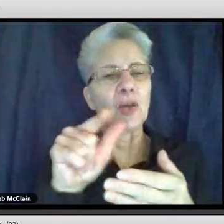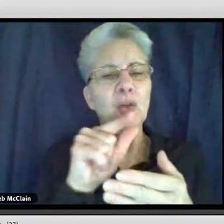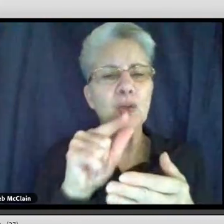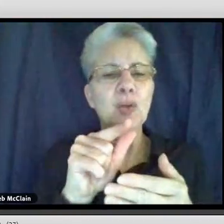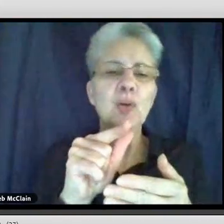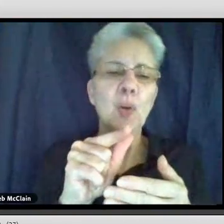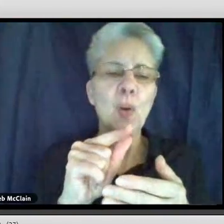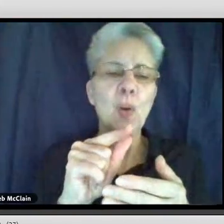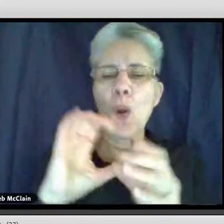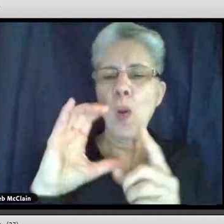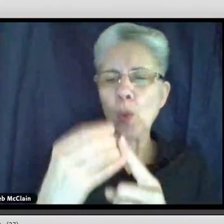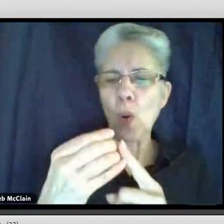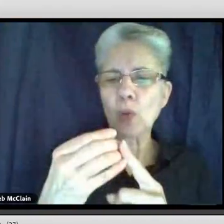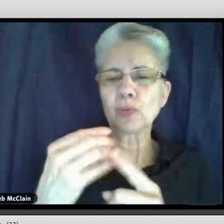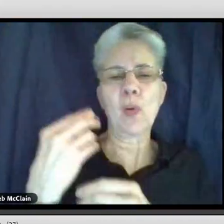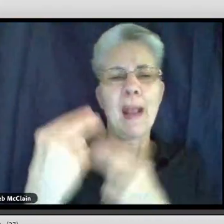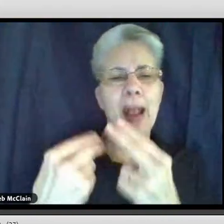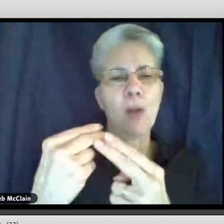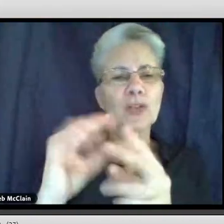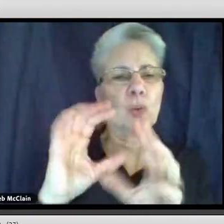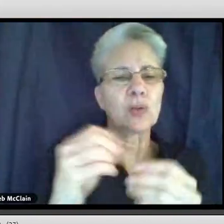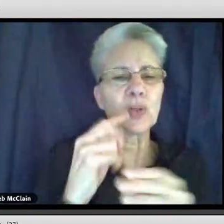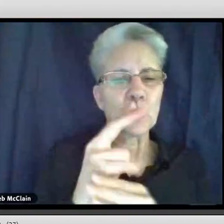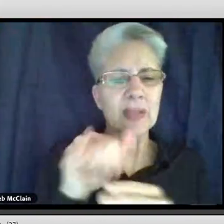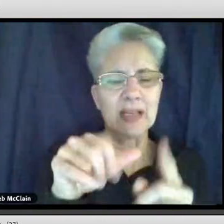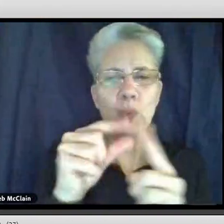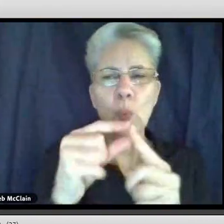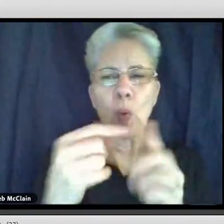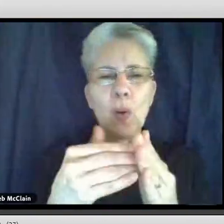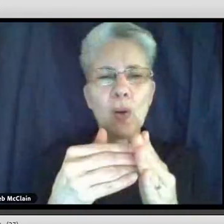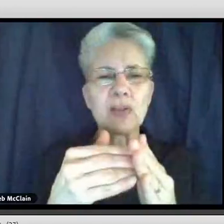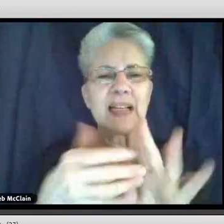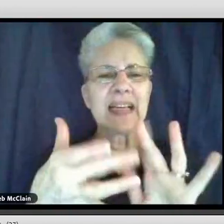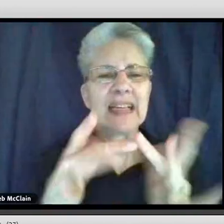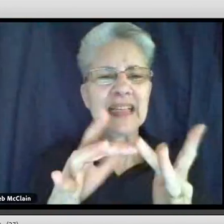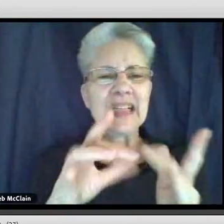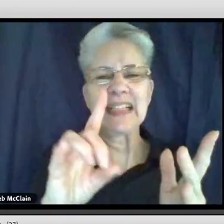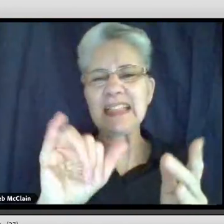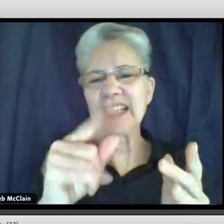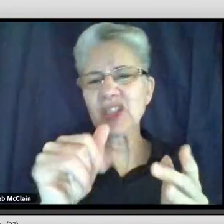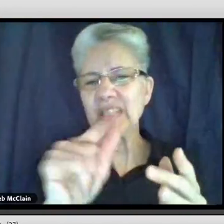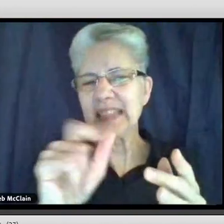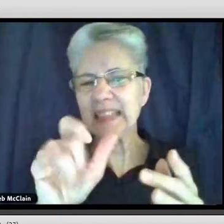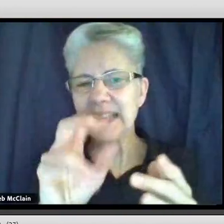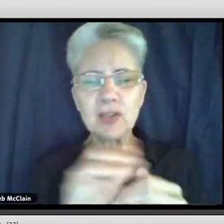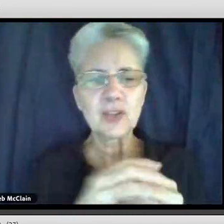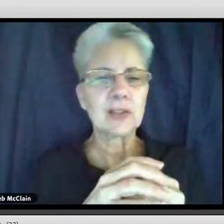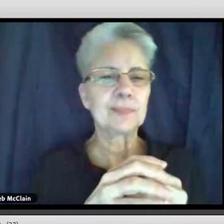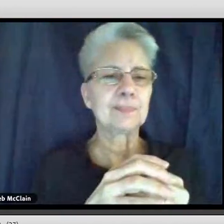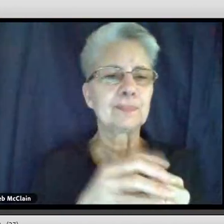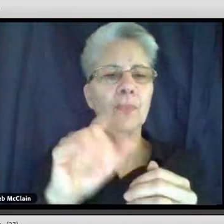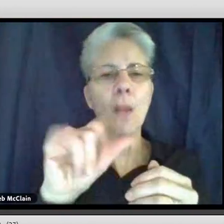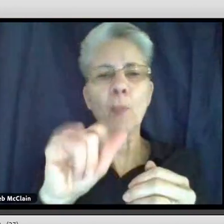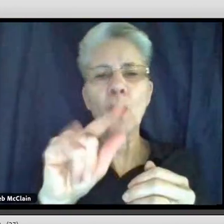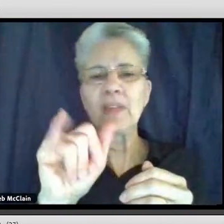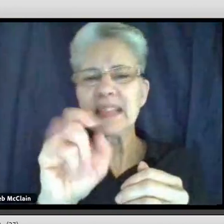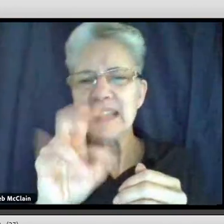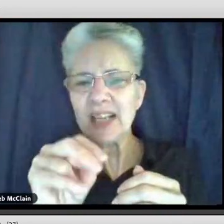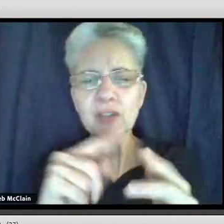cultural heritage organizations, we're using these words: digitization, preservation, curation. We're using